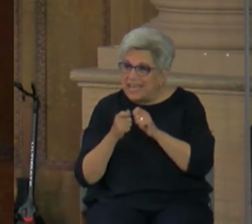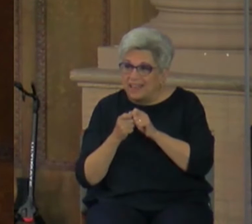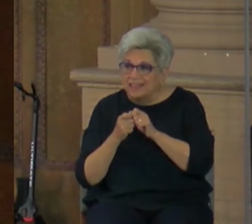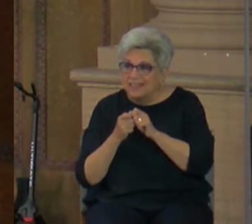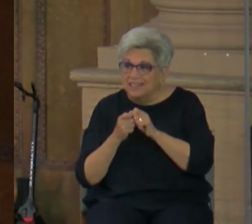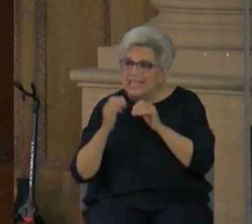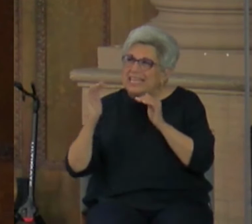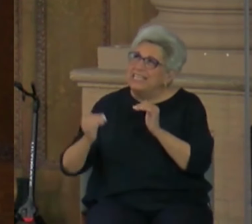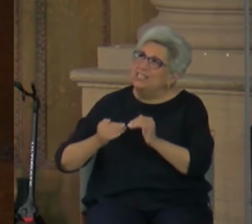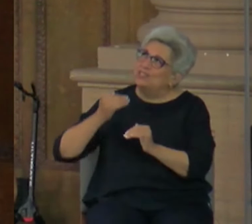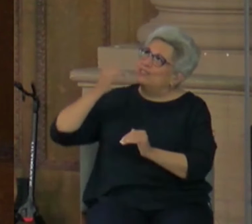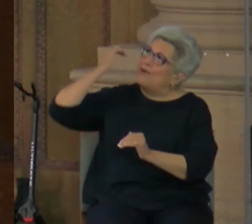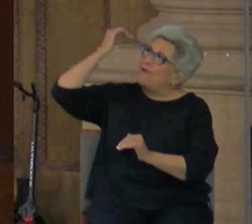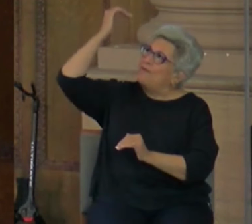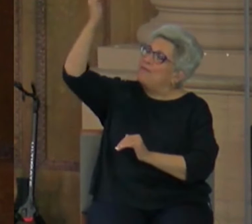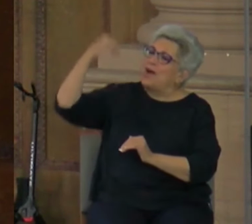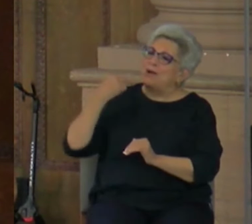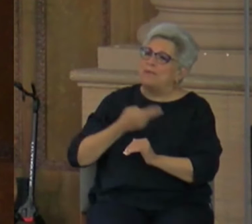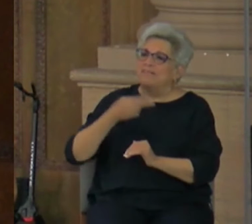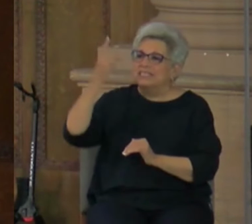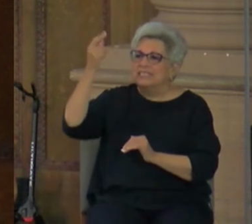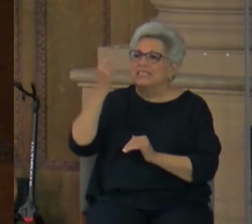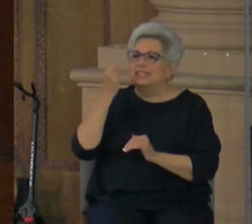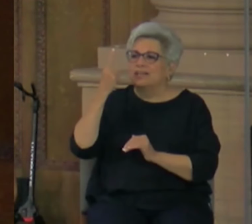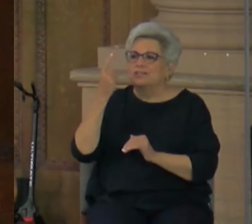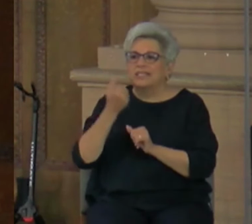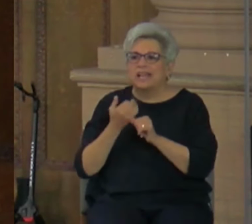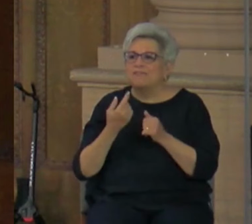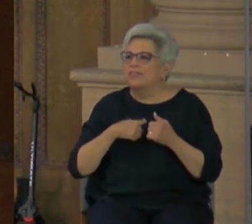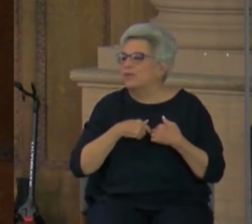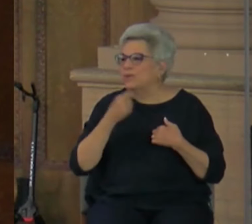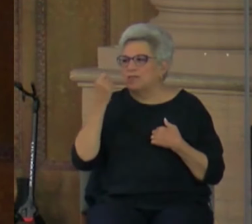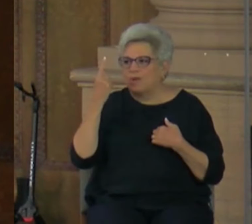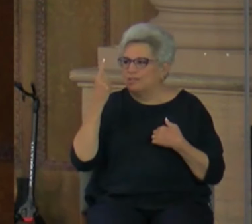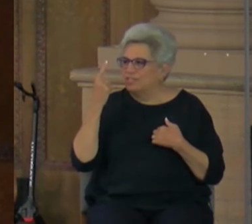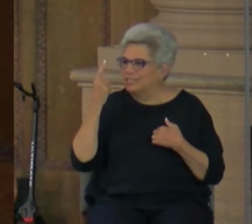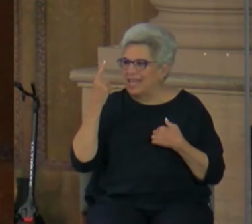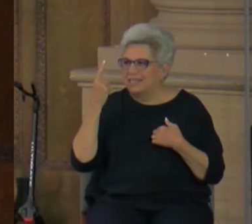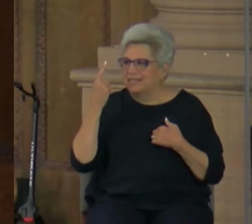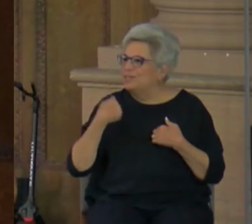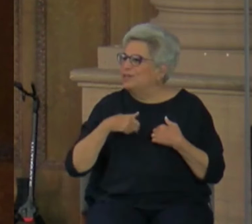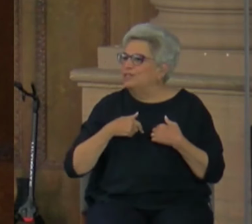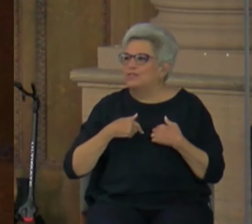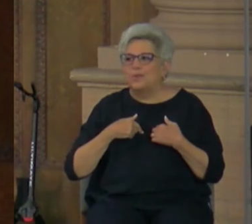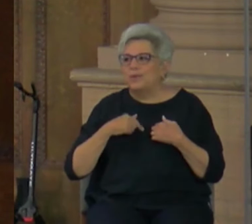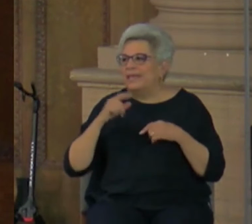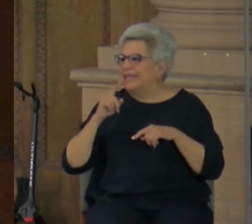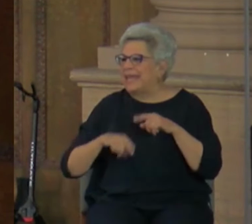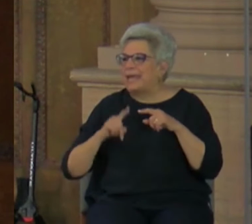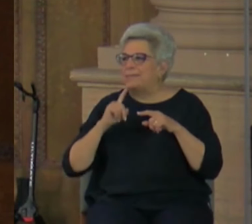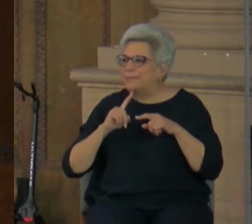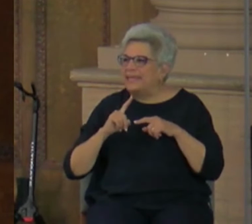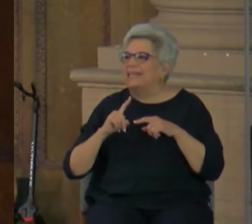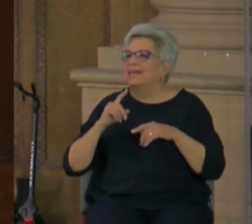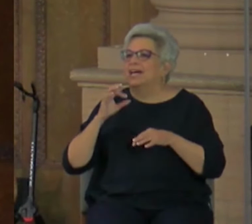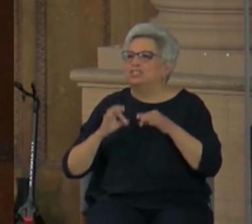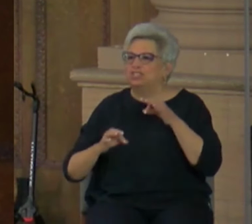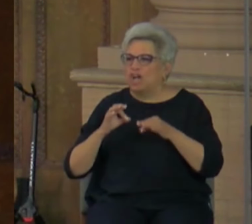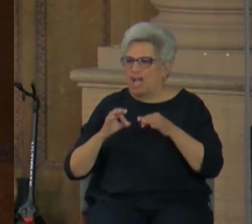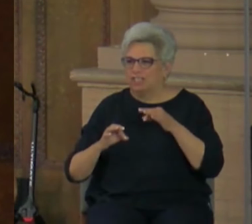can't comprehend, so we're not in a position to be his judge. In these chapters, you do see the superior power and wisdom